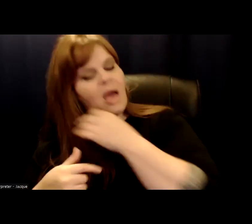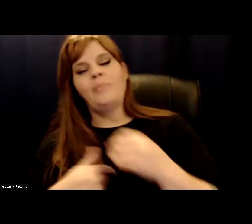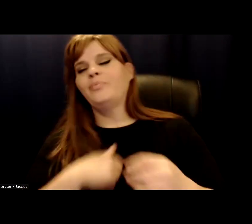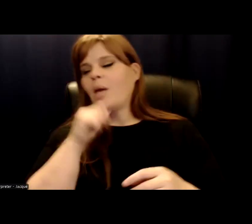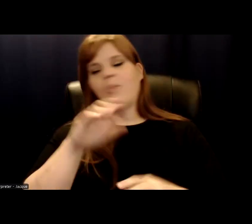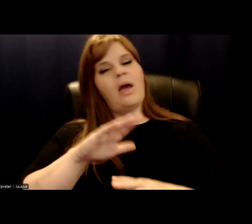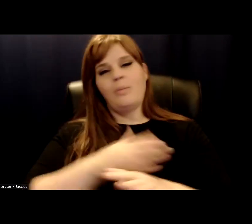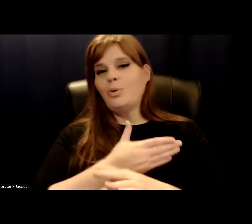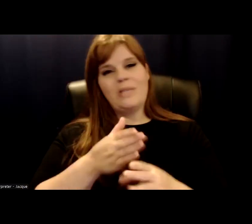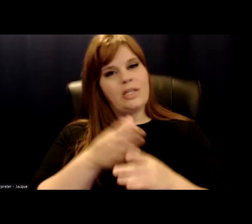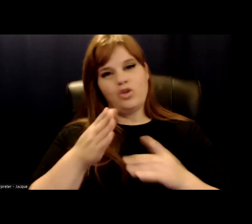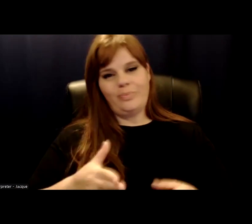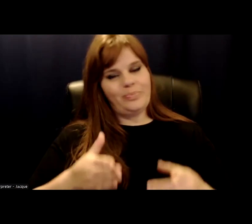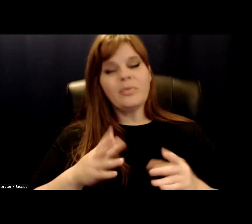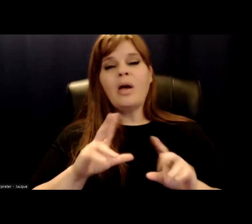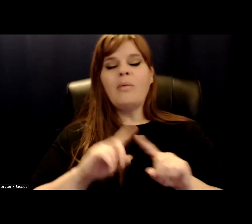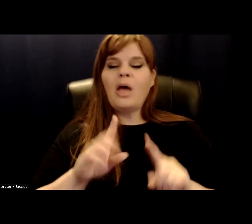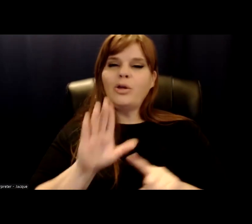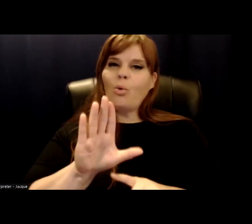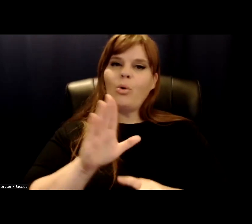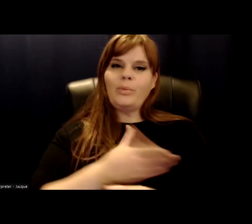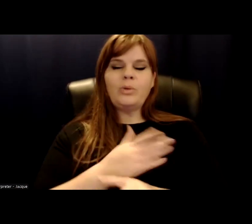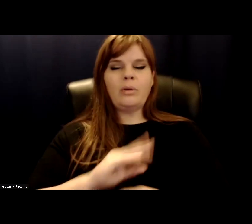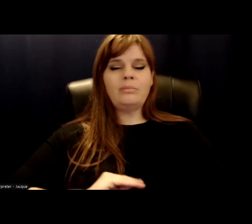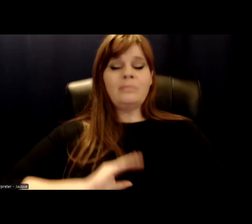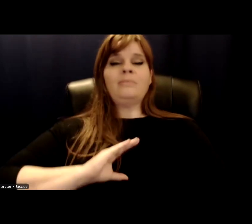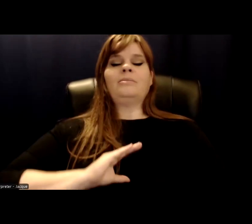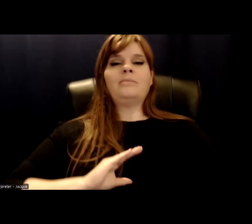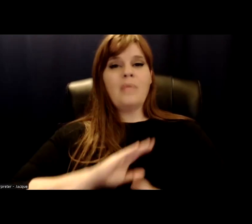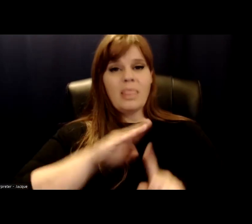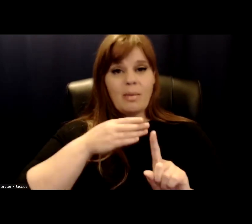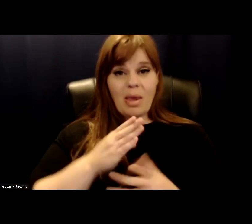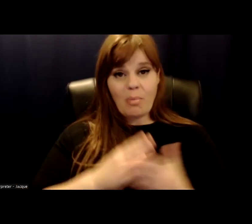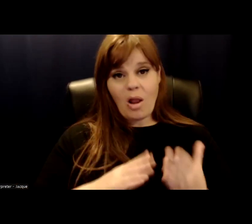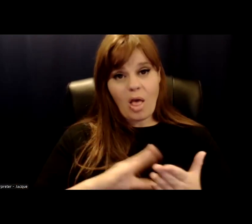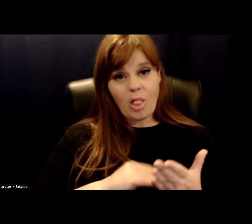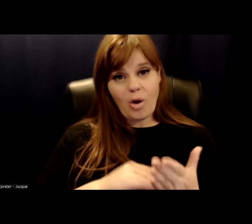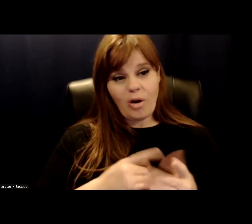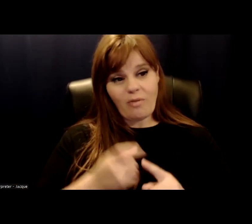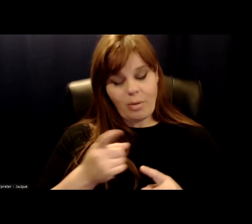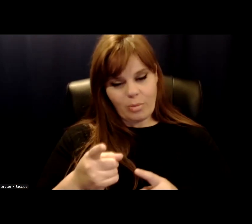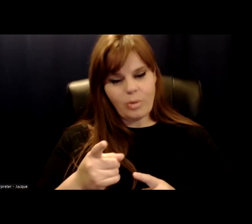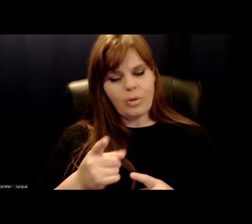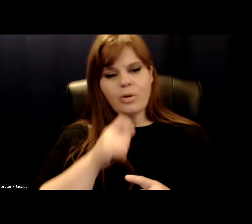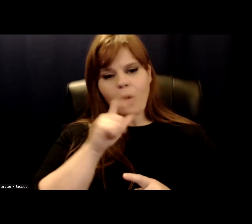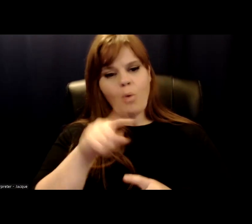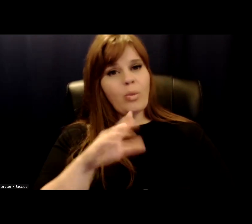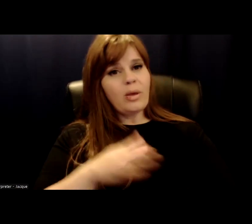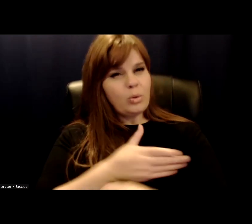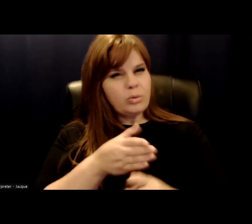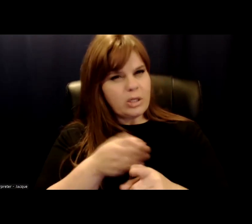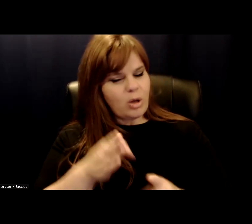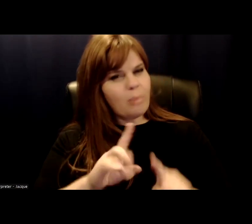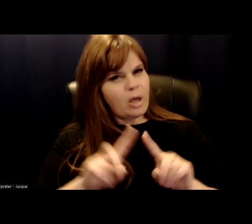really uplifting. The main part I really learned from you, you're not only a musician, you are very analytic